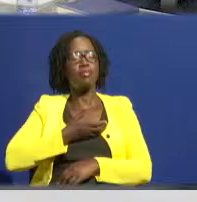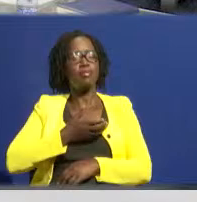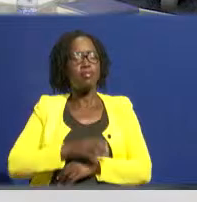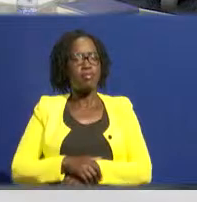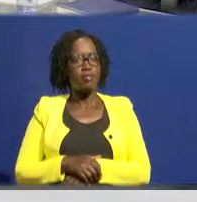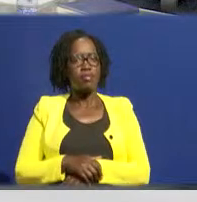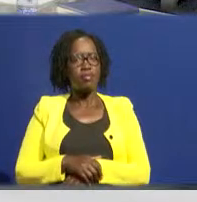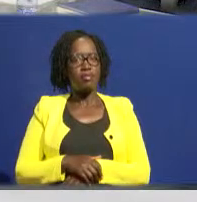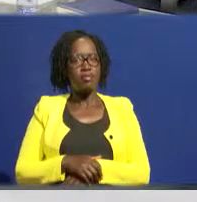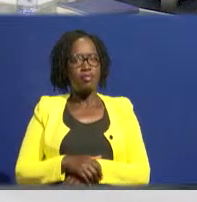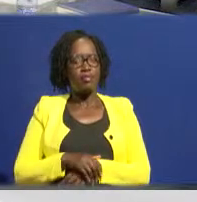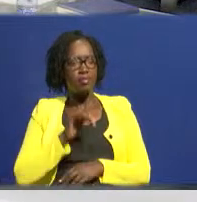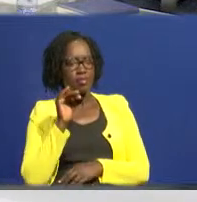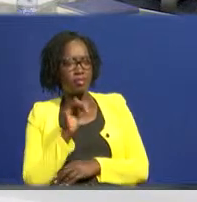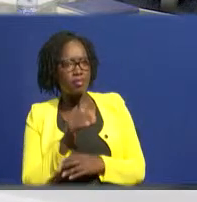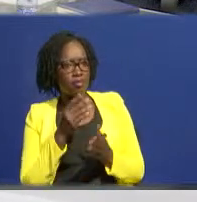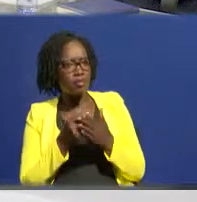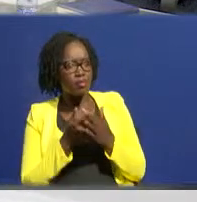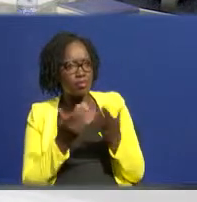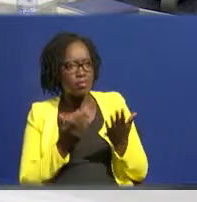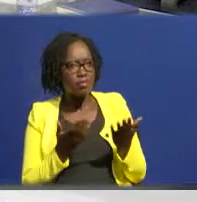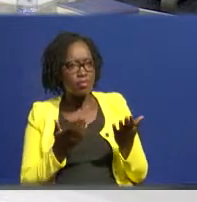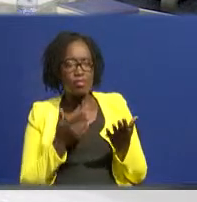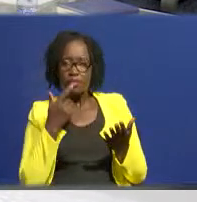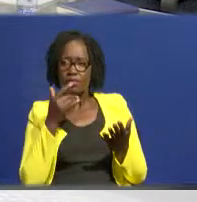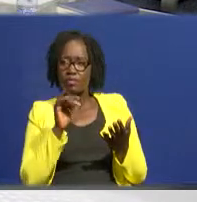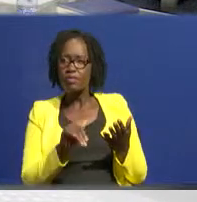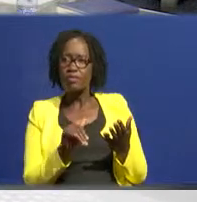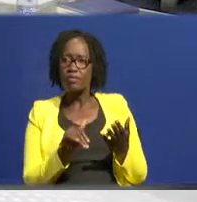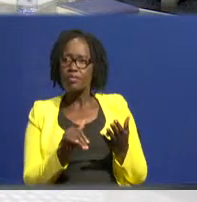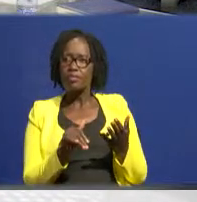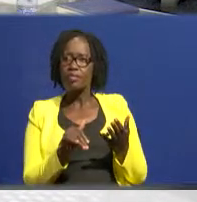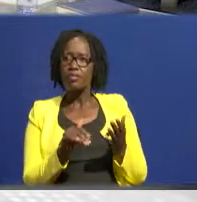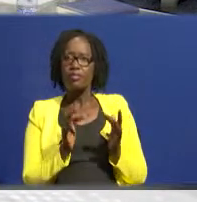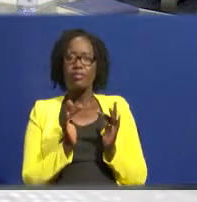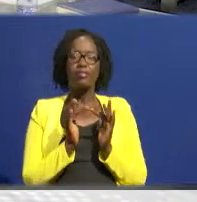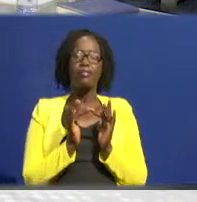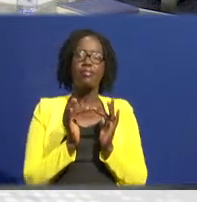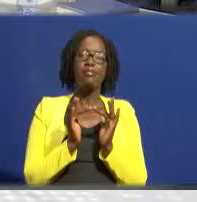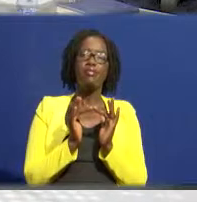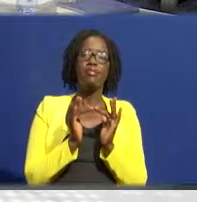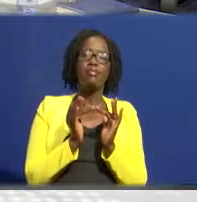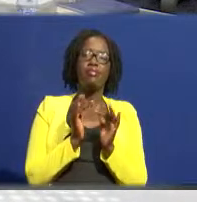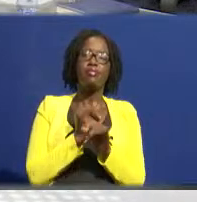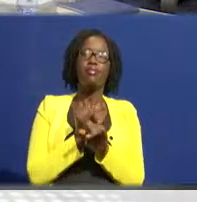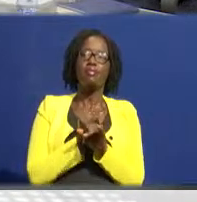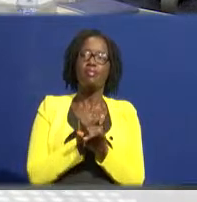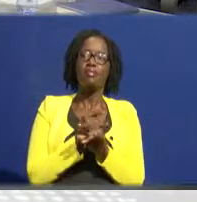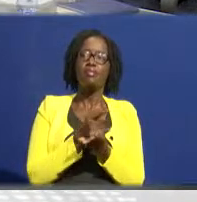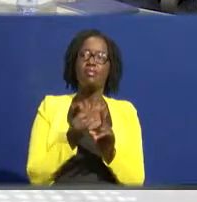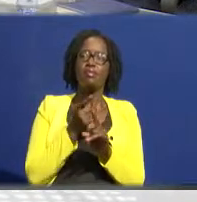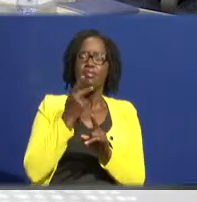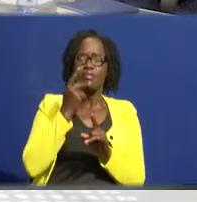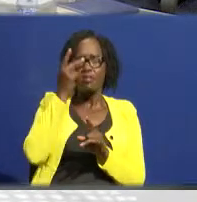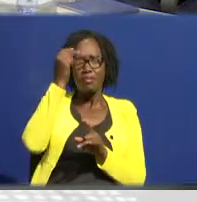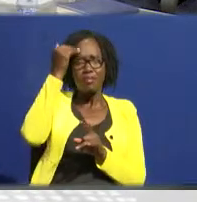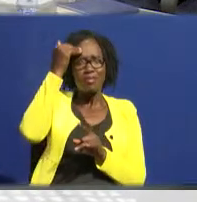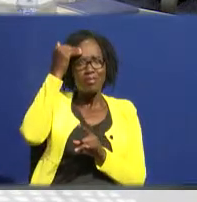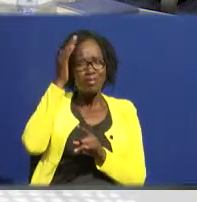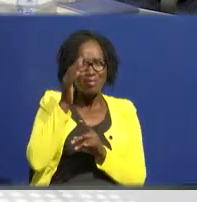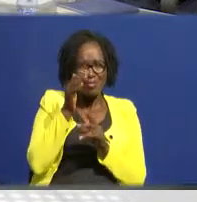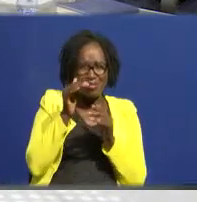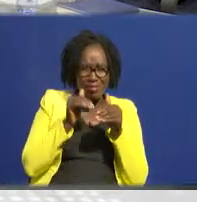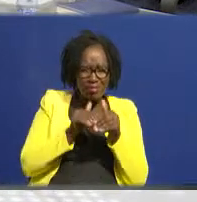And asked, where are you getting this money? He said, internet jobs. But the parent was not